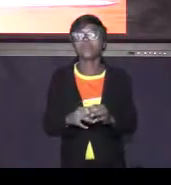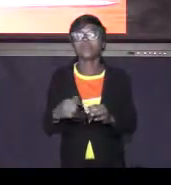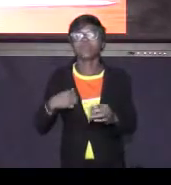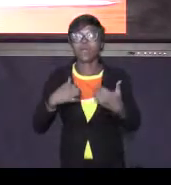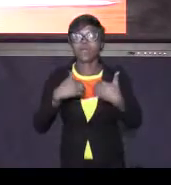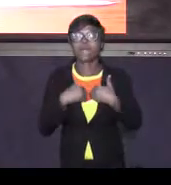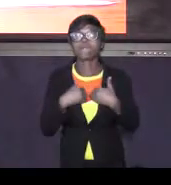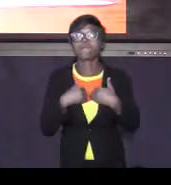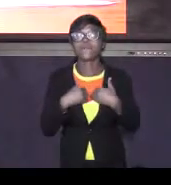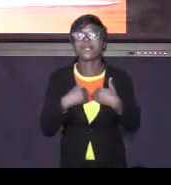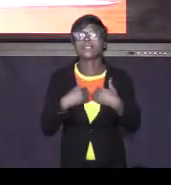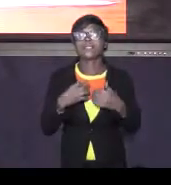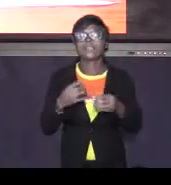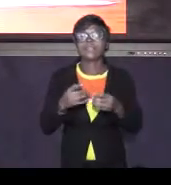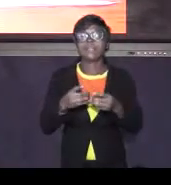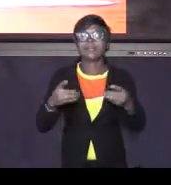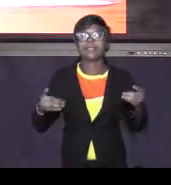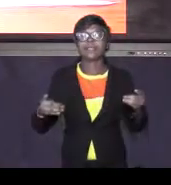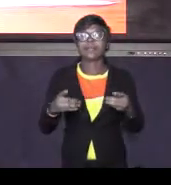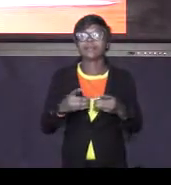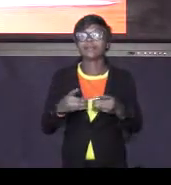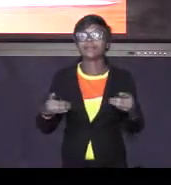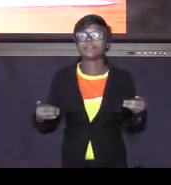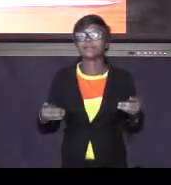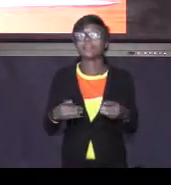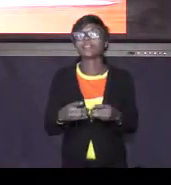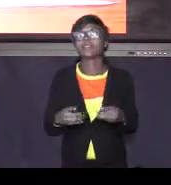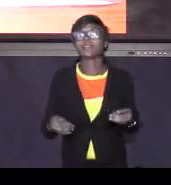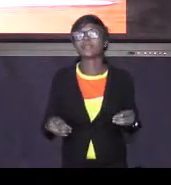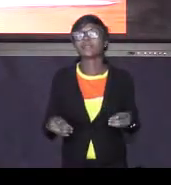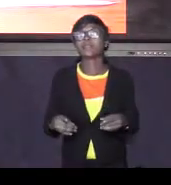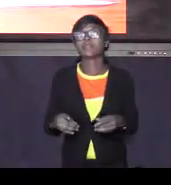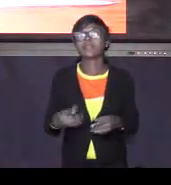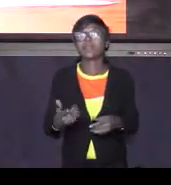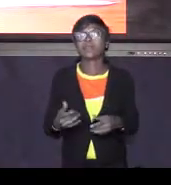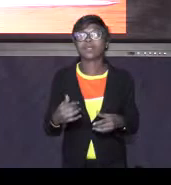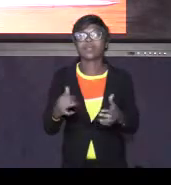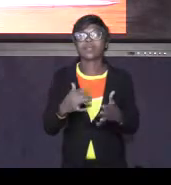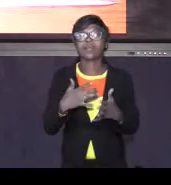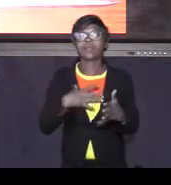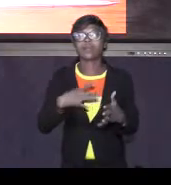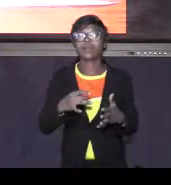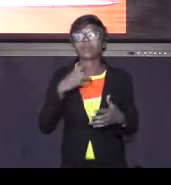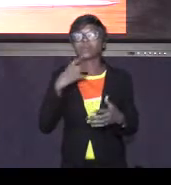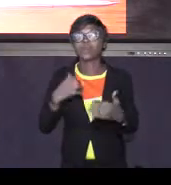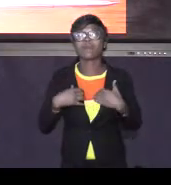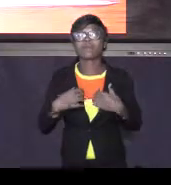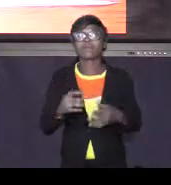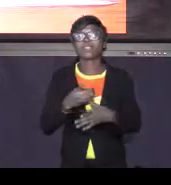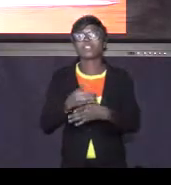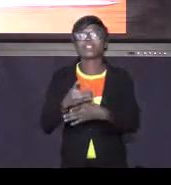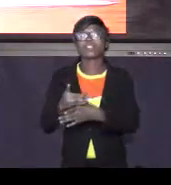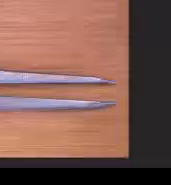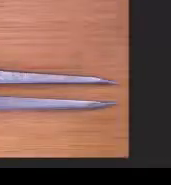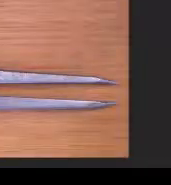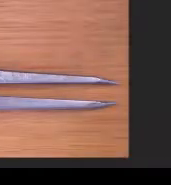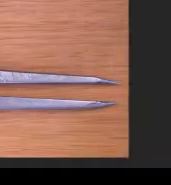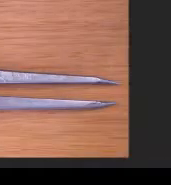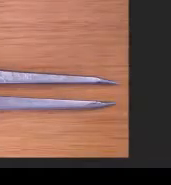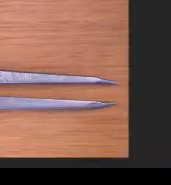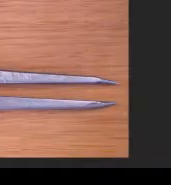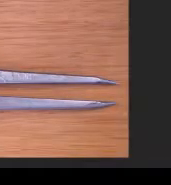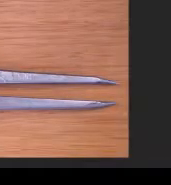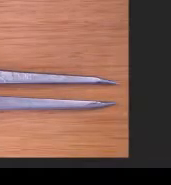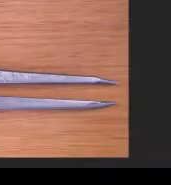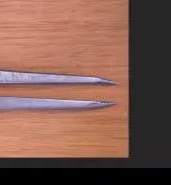tools? We have divider. We have divider like you have in your math sets. You know, we